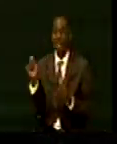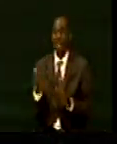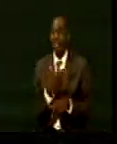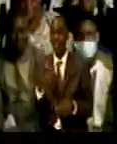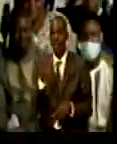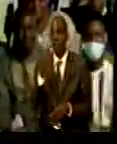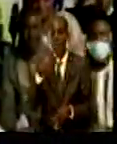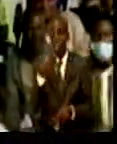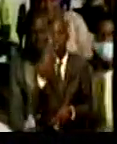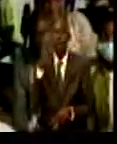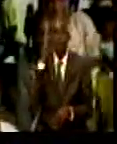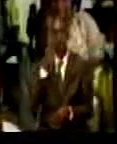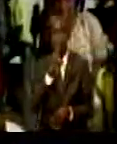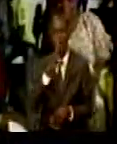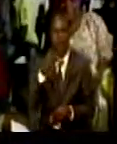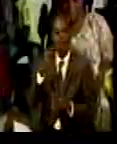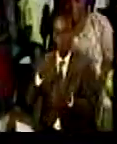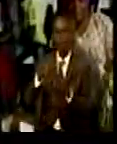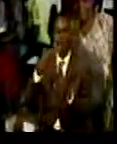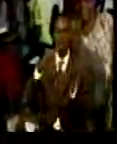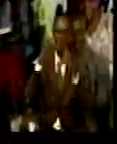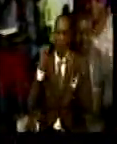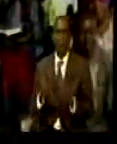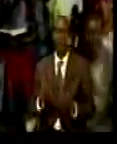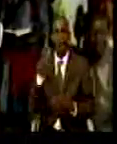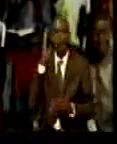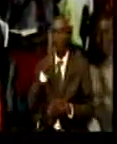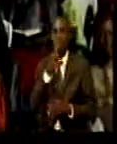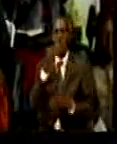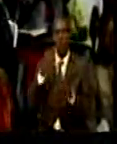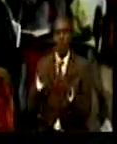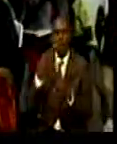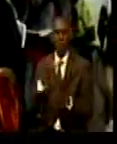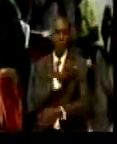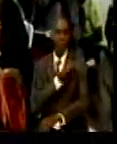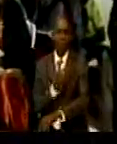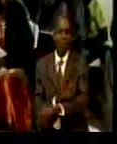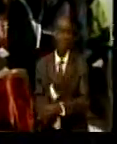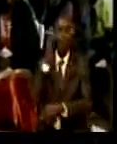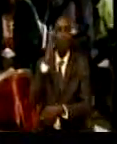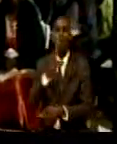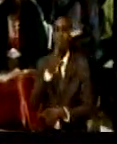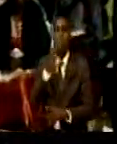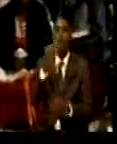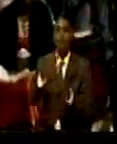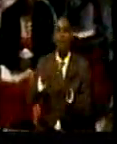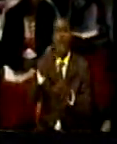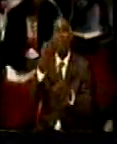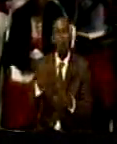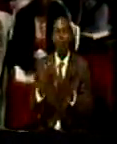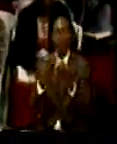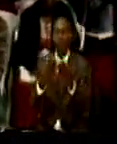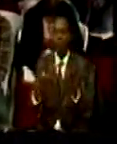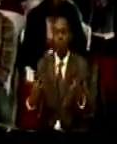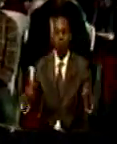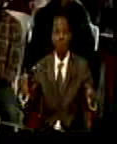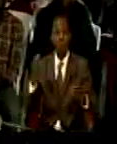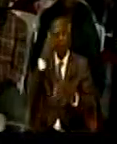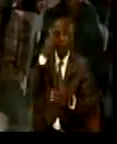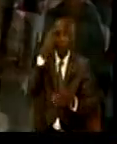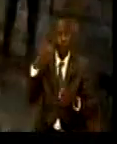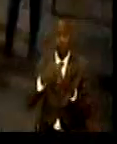of power, will be the word of authority, will be the word of solution, because it's not you